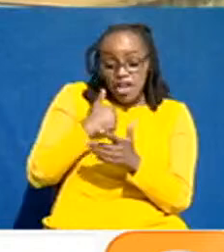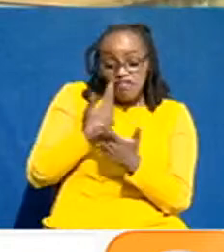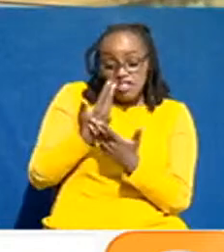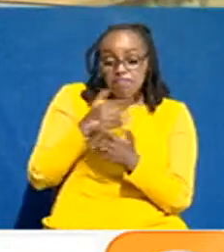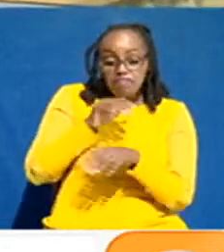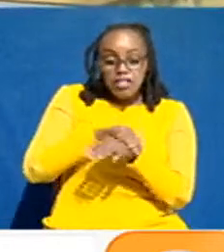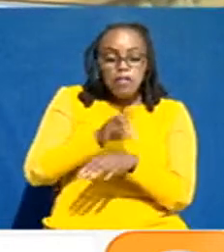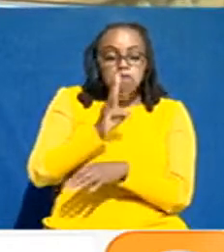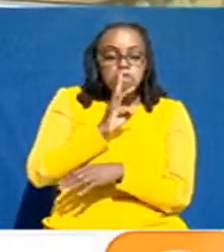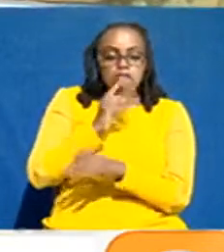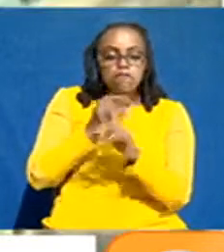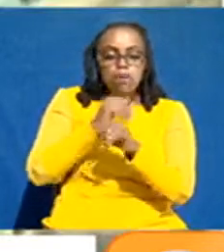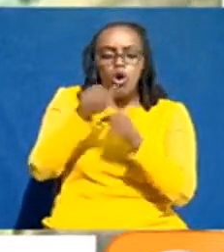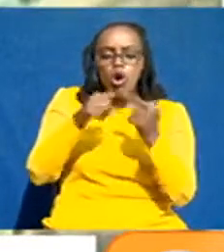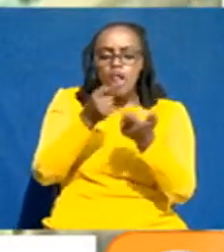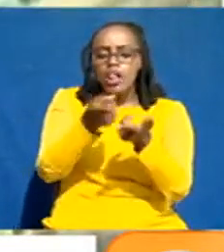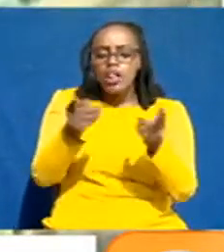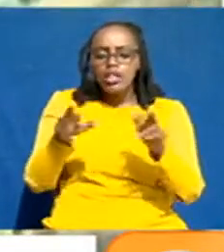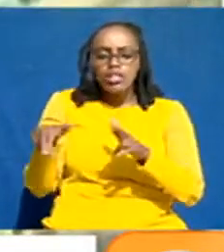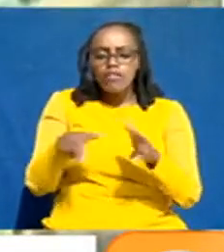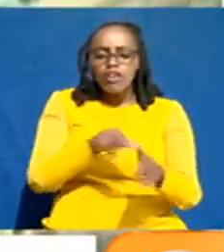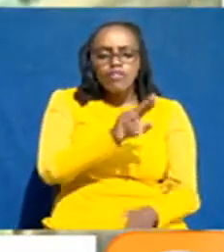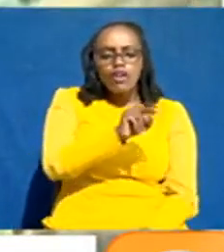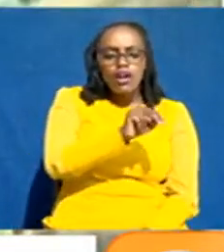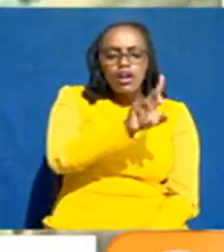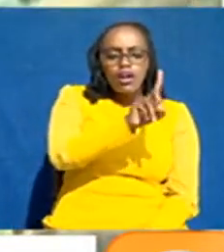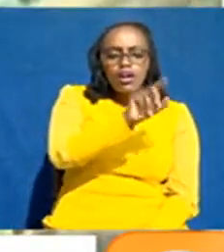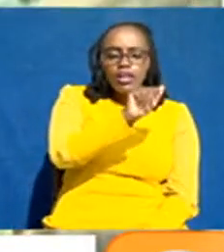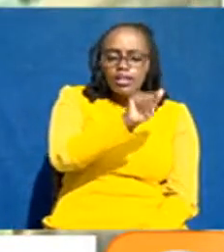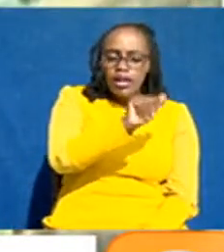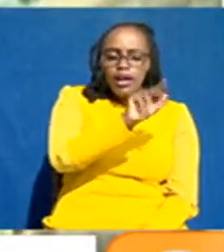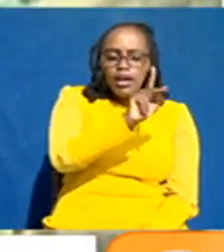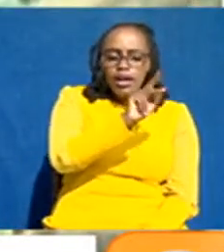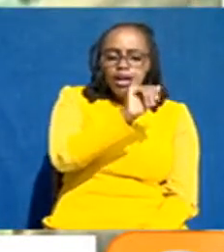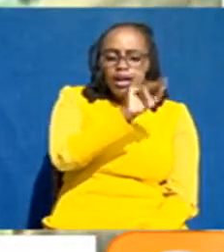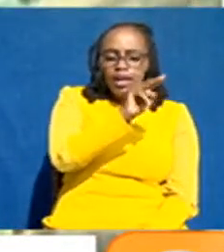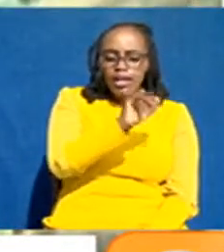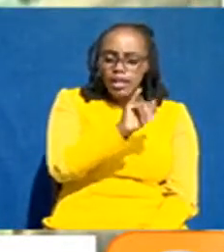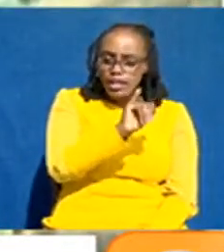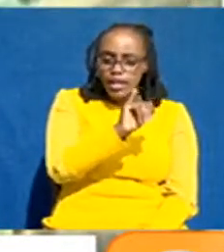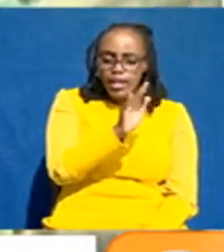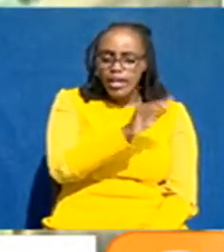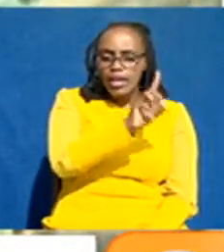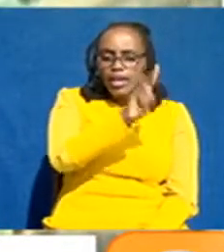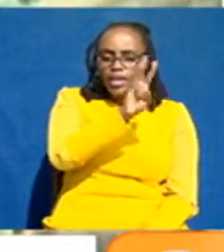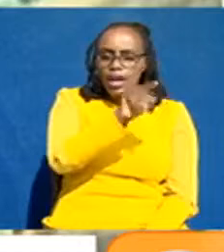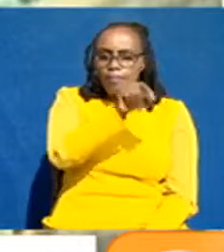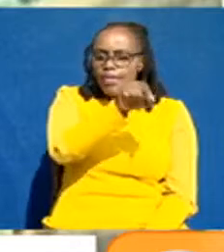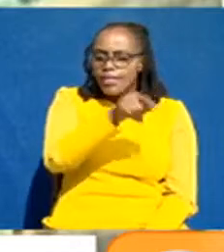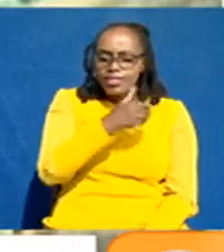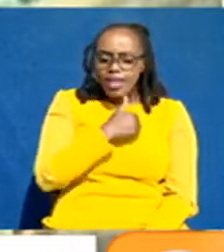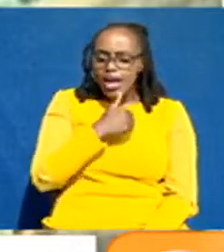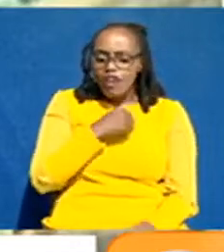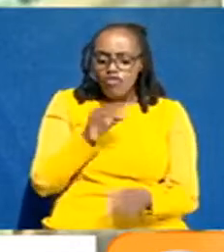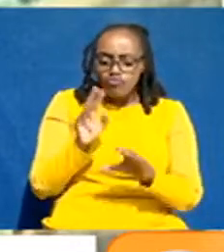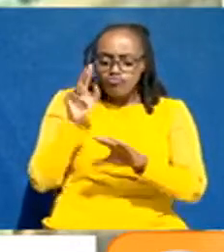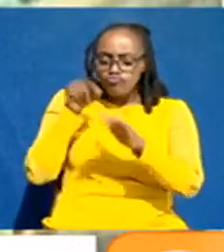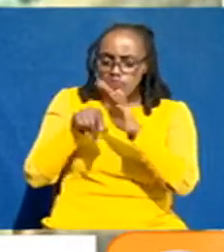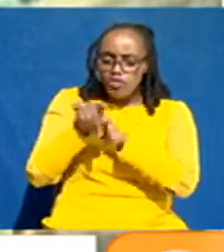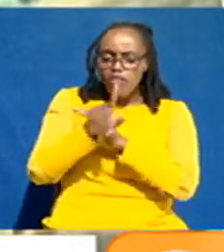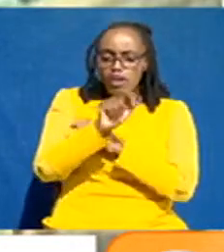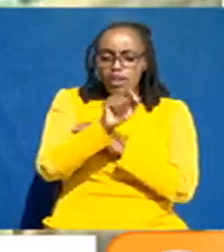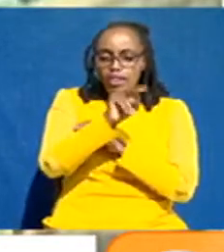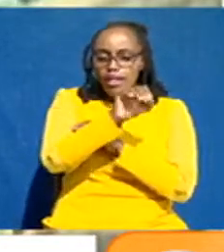all of these rivers that you've mentioned to the Dakaine Dam. So how does this water then get from this tunnel to